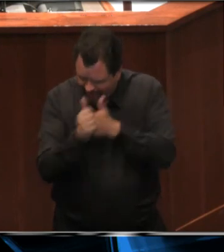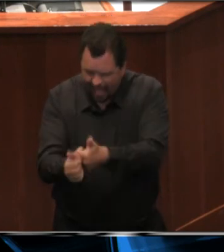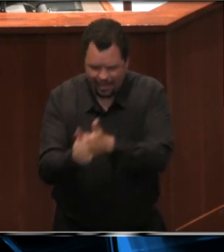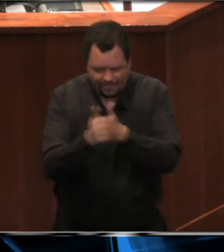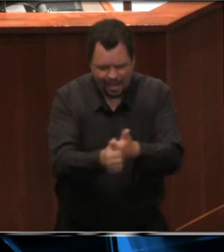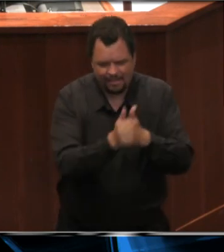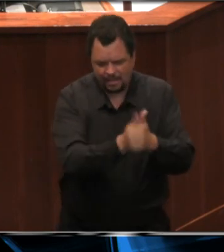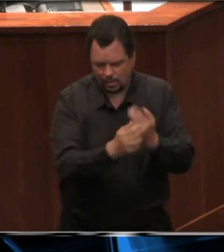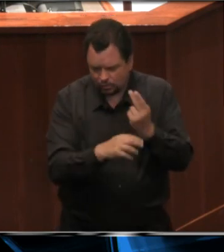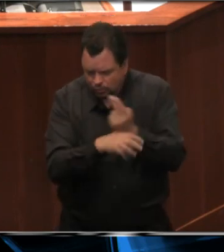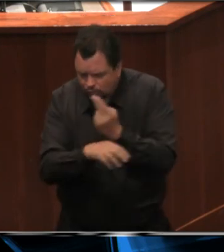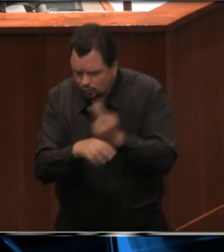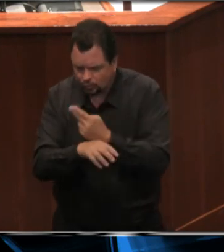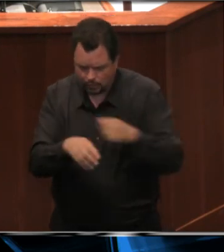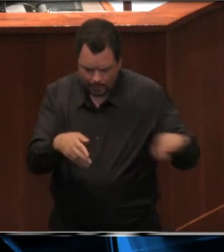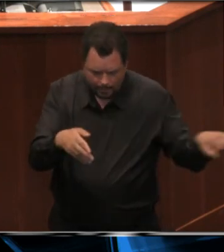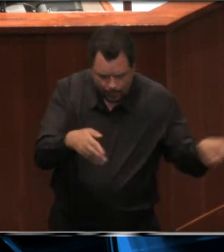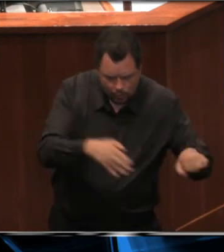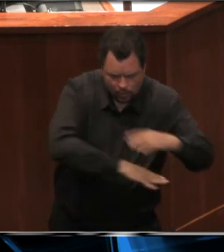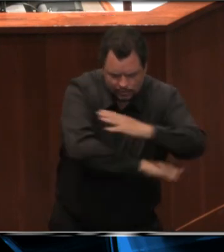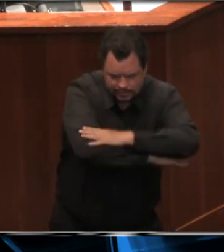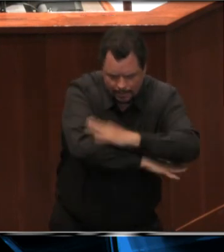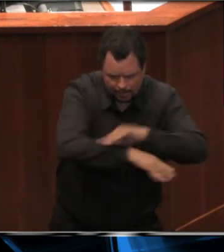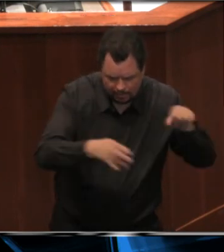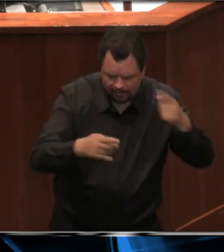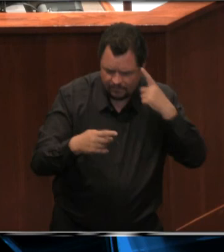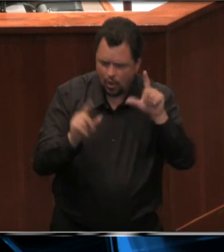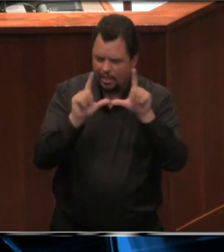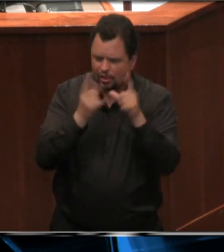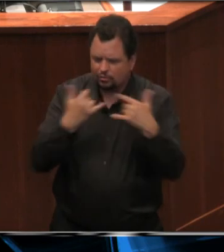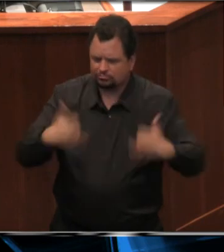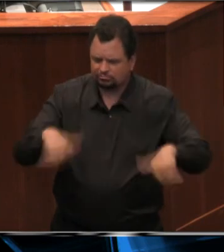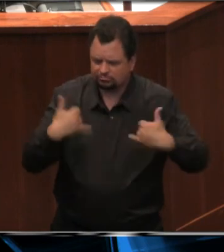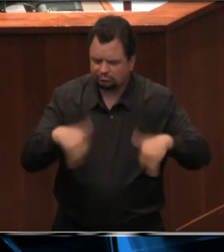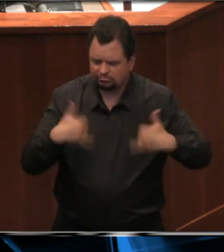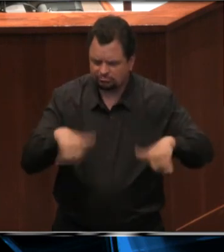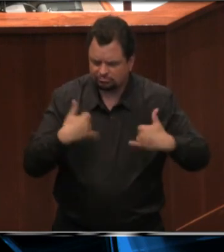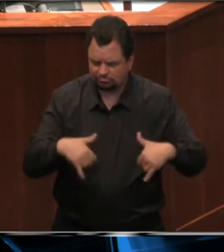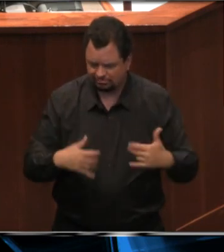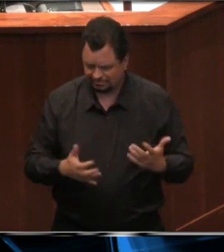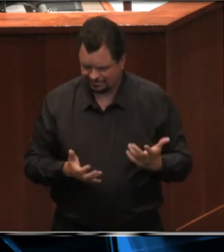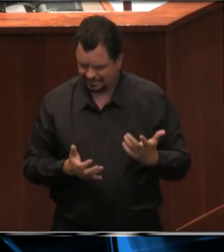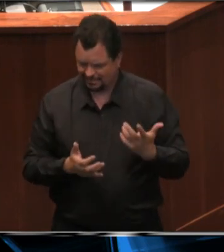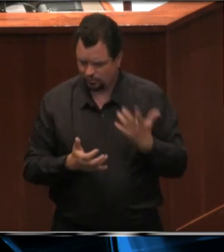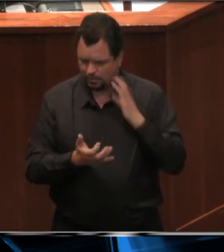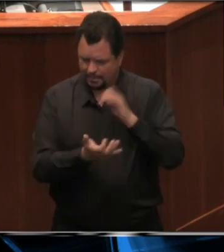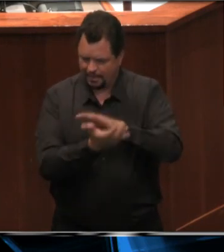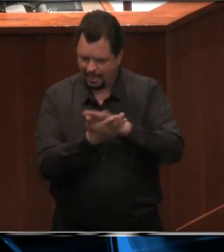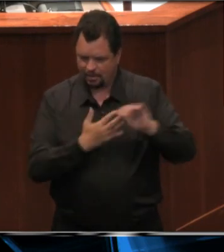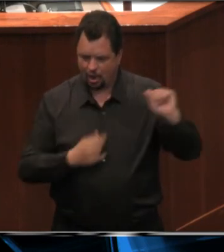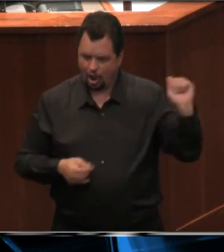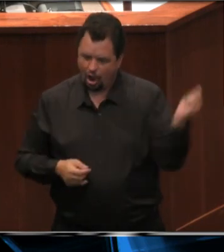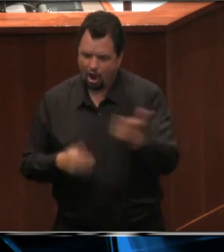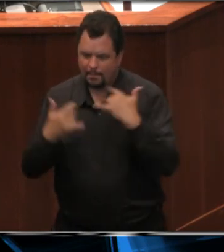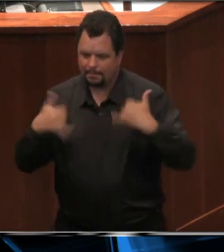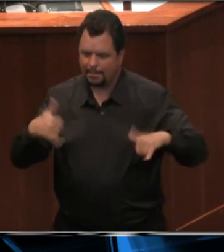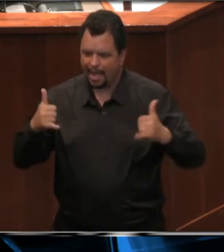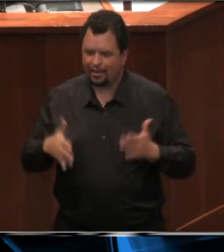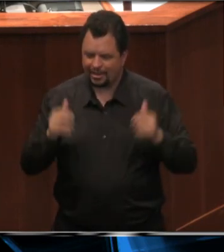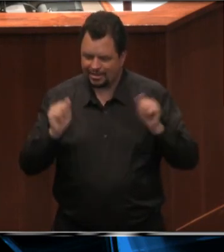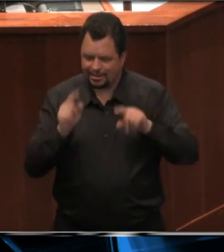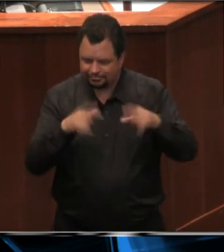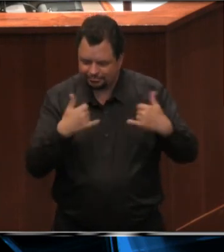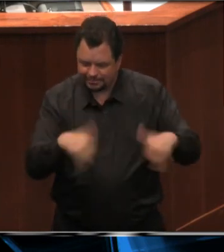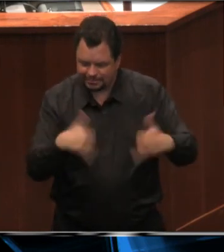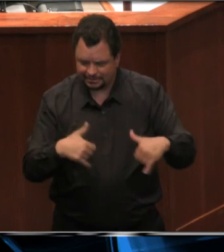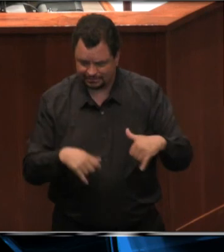pool tables for our pool league. Sure, it would be nice if all pool players could access that, but for our